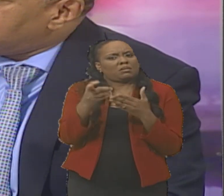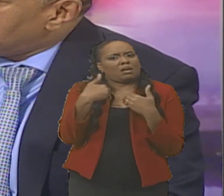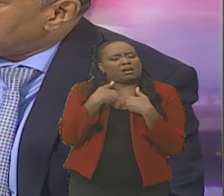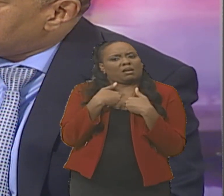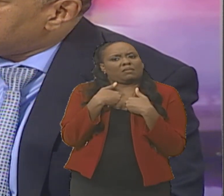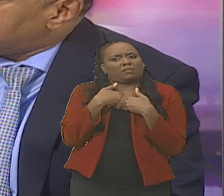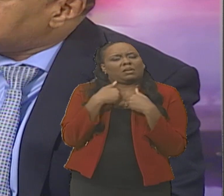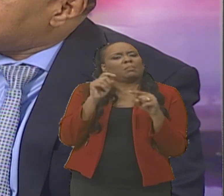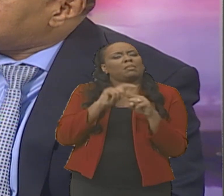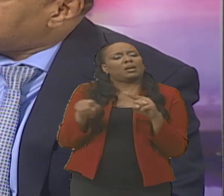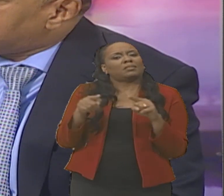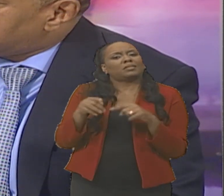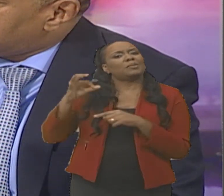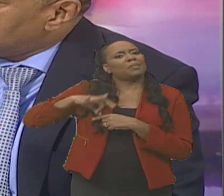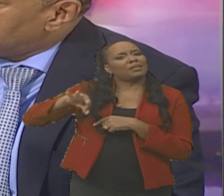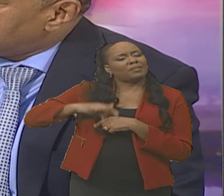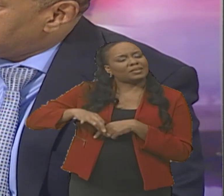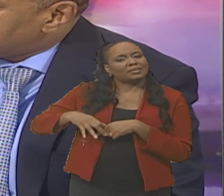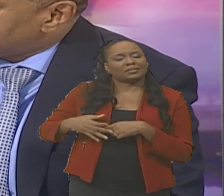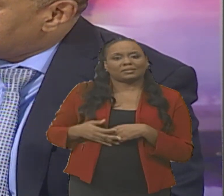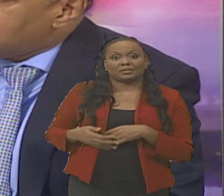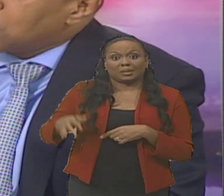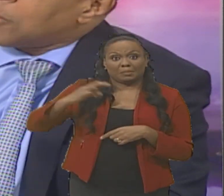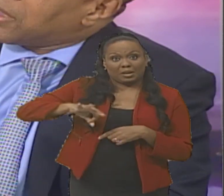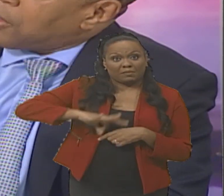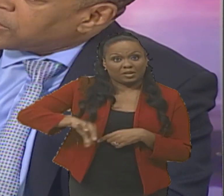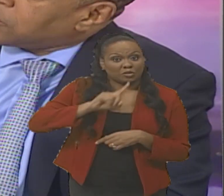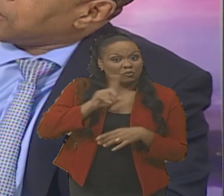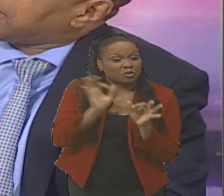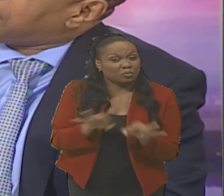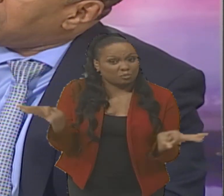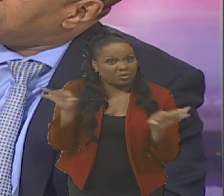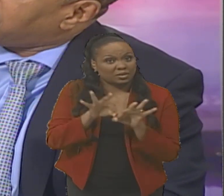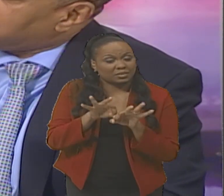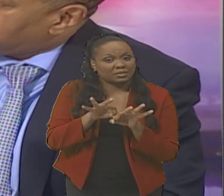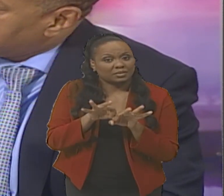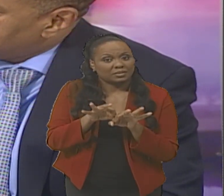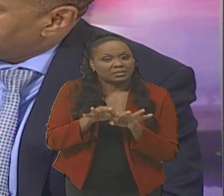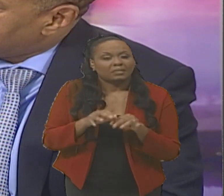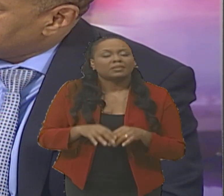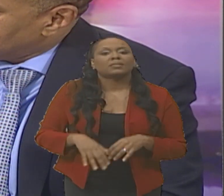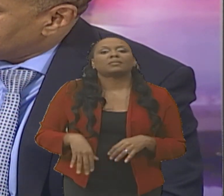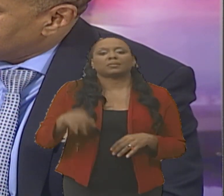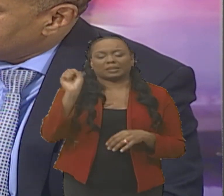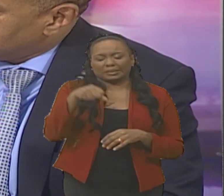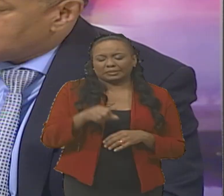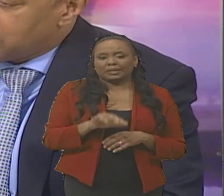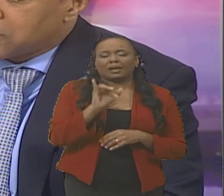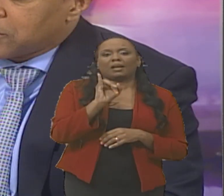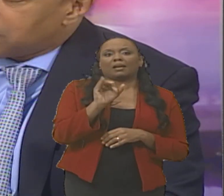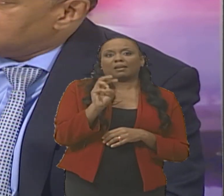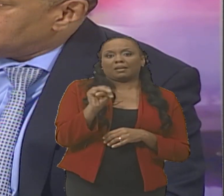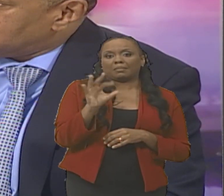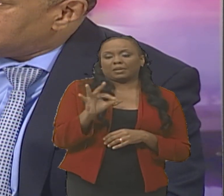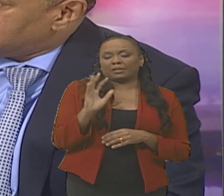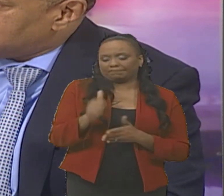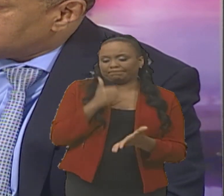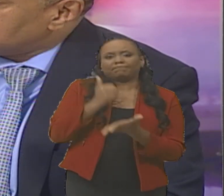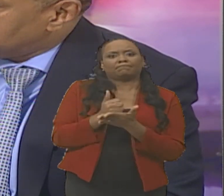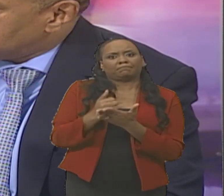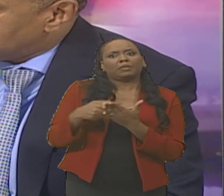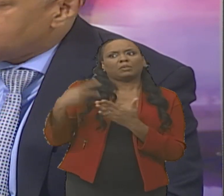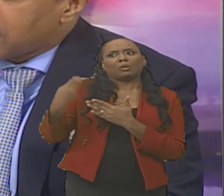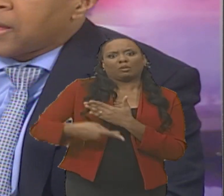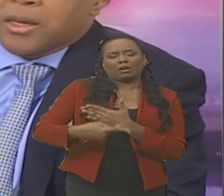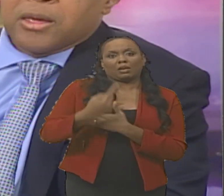on to the IMF program is the catalytic role it plays. So because the IMF have endorsed the BERTS program, Barbados Recovery Program,